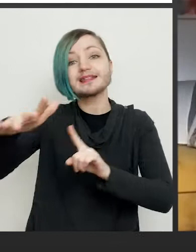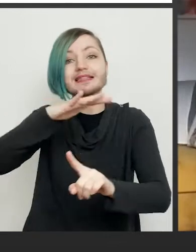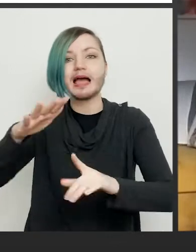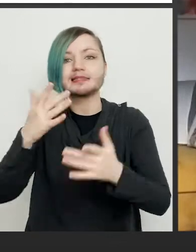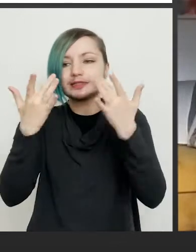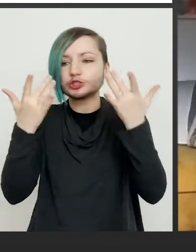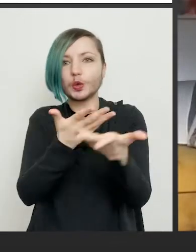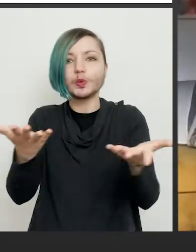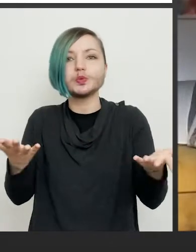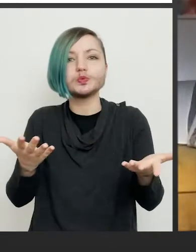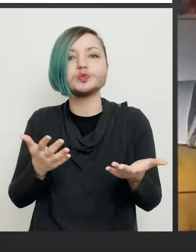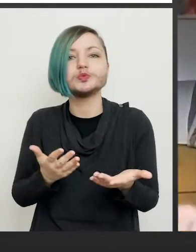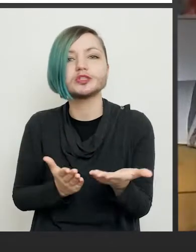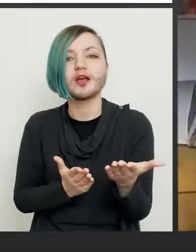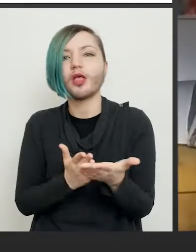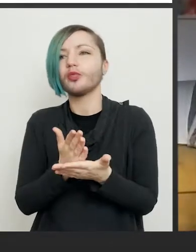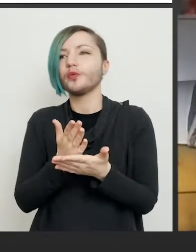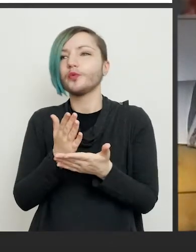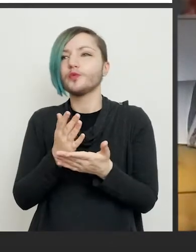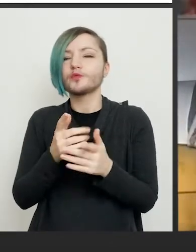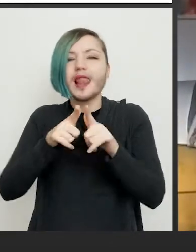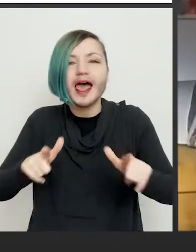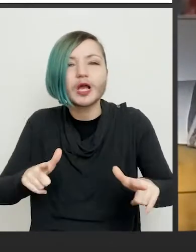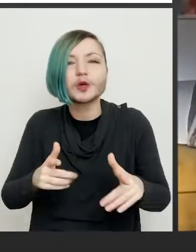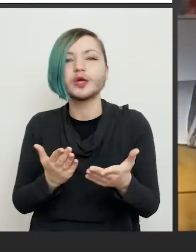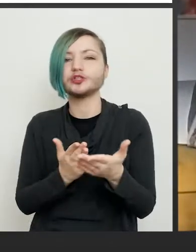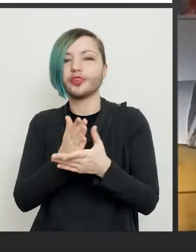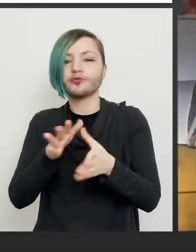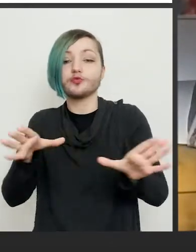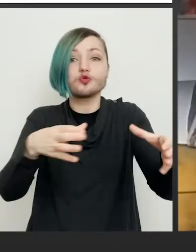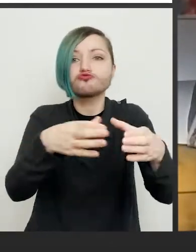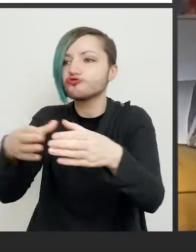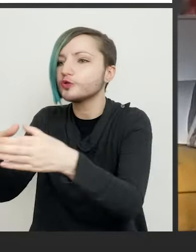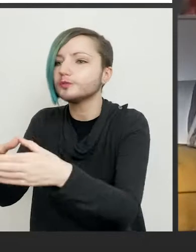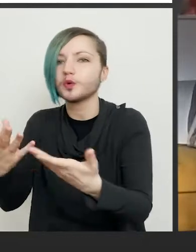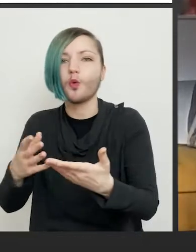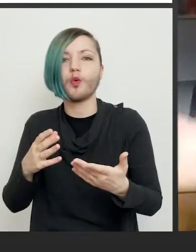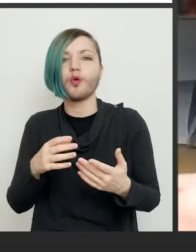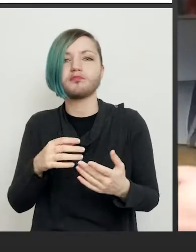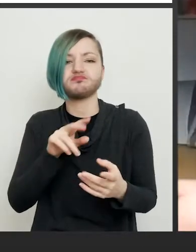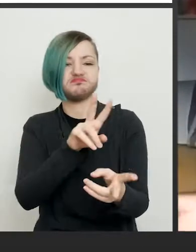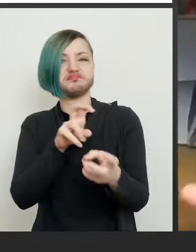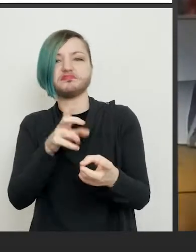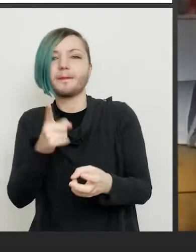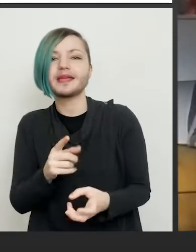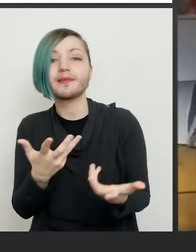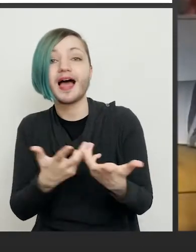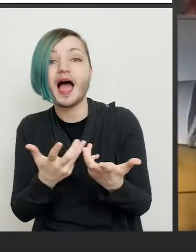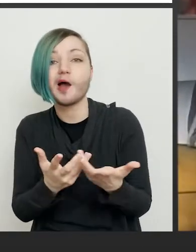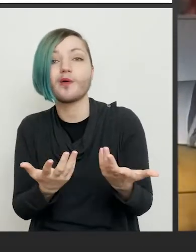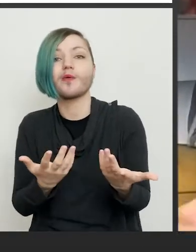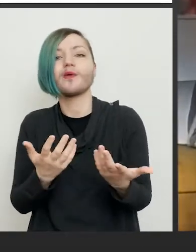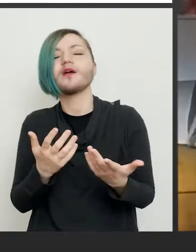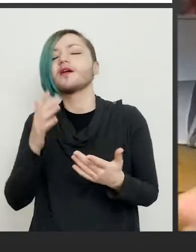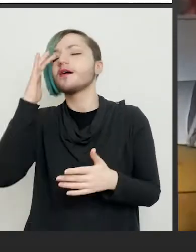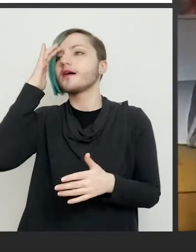society, in the way people phrase things, in the way people group people, or the way people look at people when they do certain things. And we all